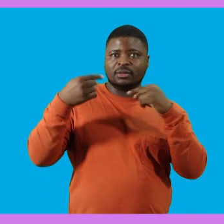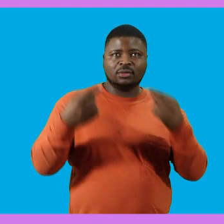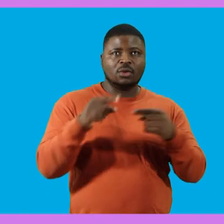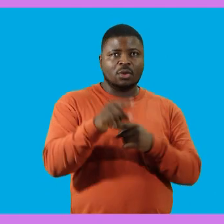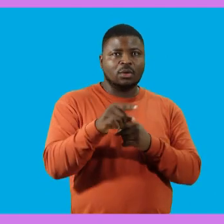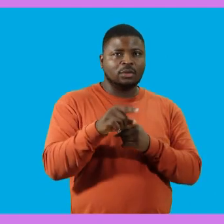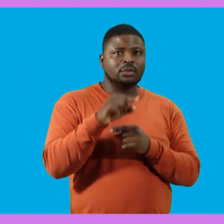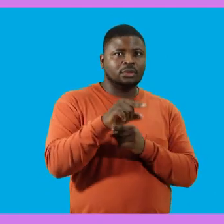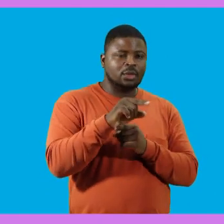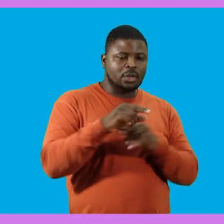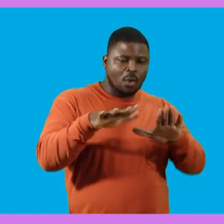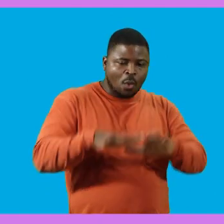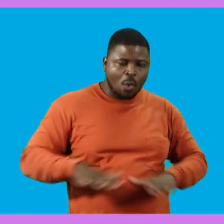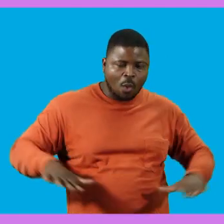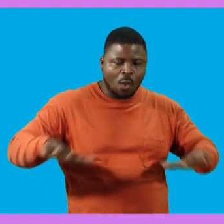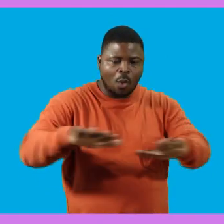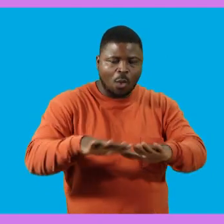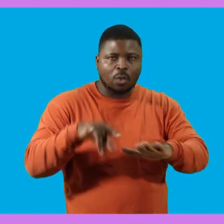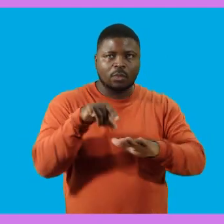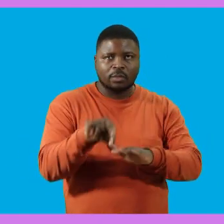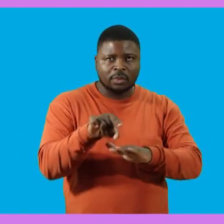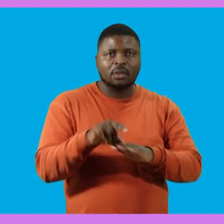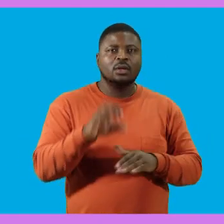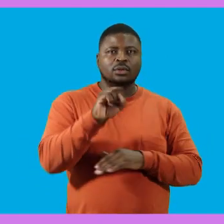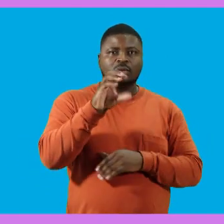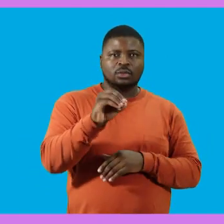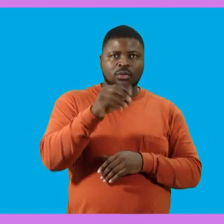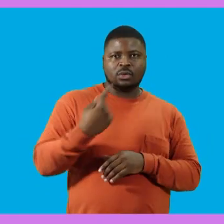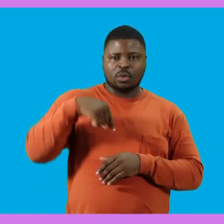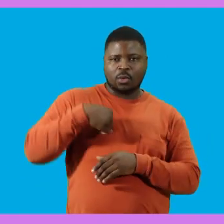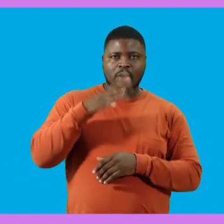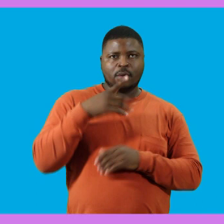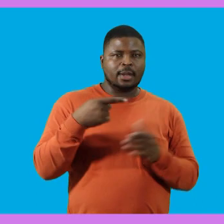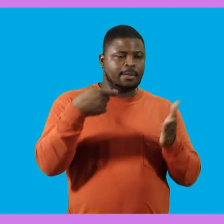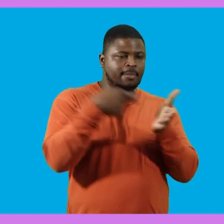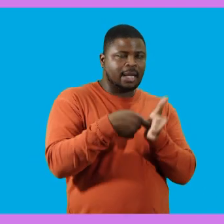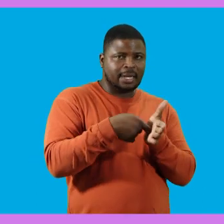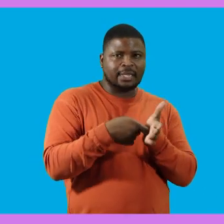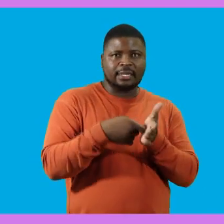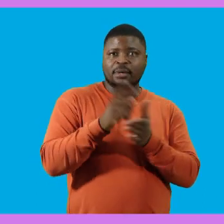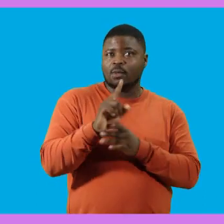buy whole square meters. So we are going to buy